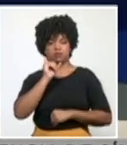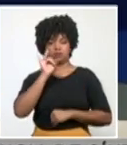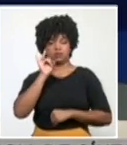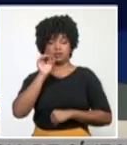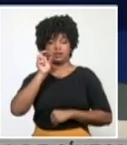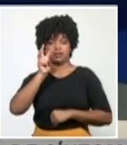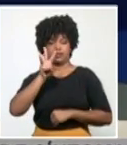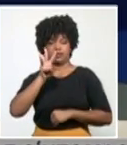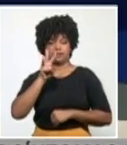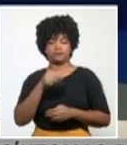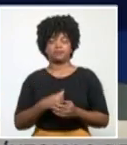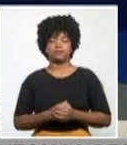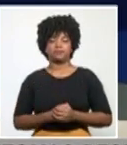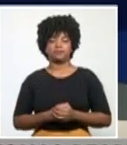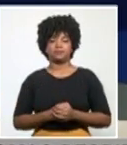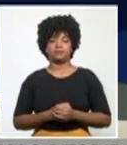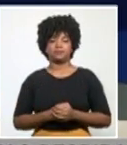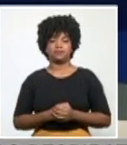26,982 people studied